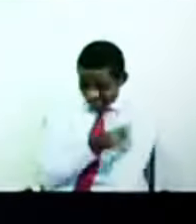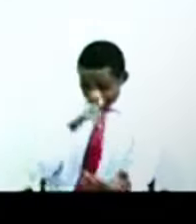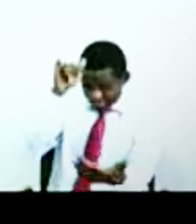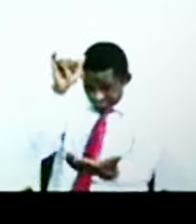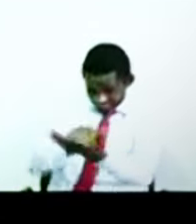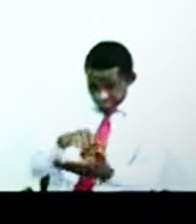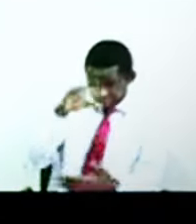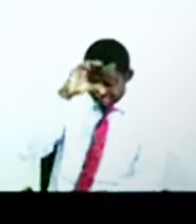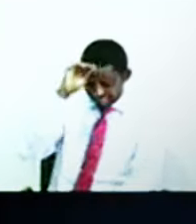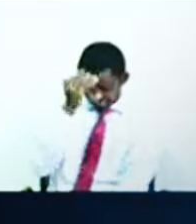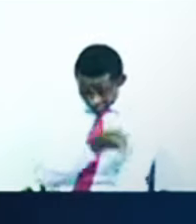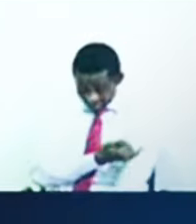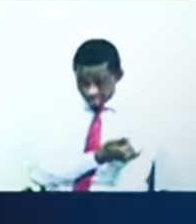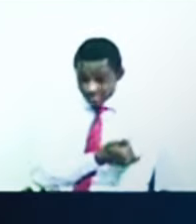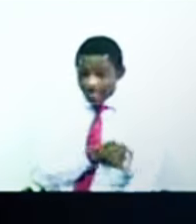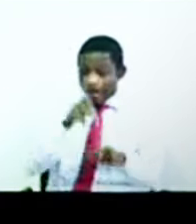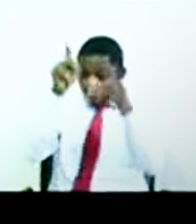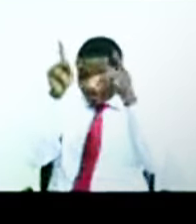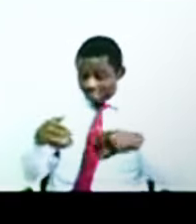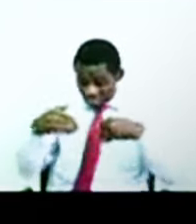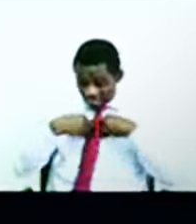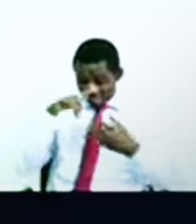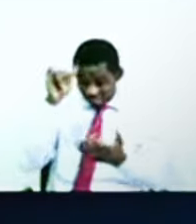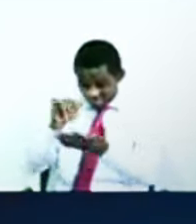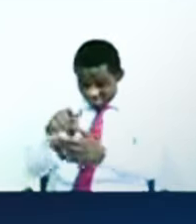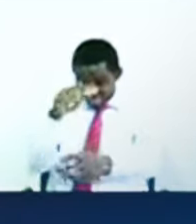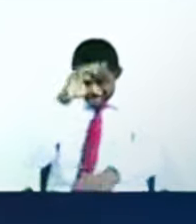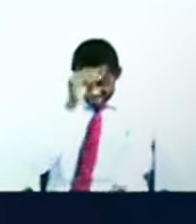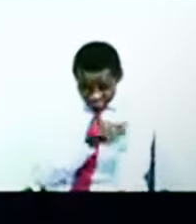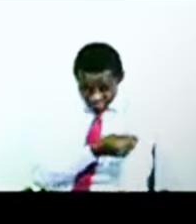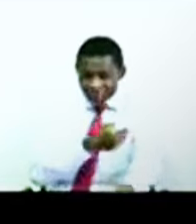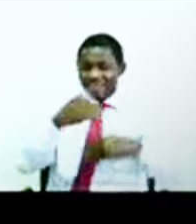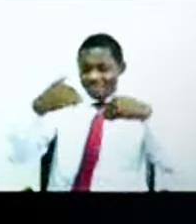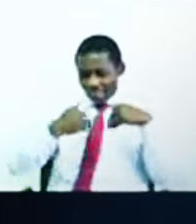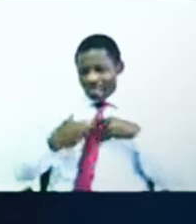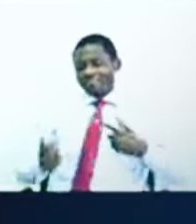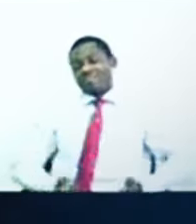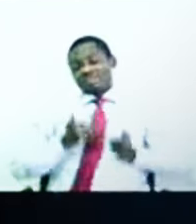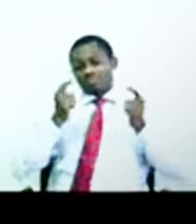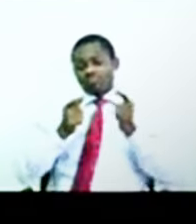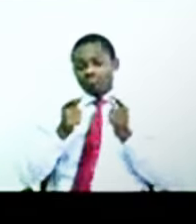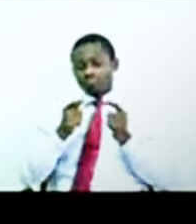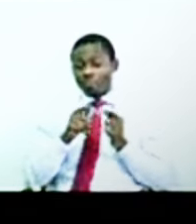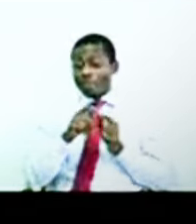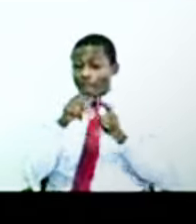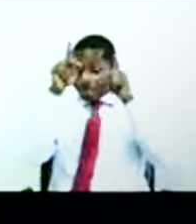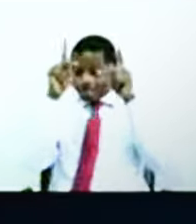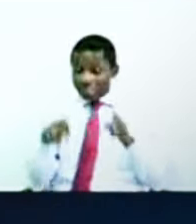the Son has life. Whoever does not have the Son of God